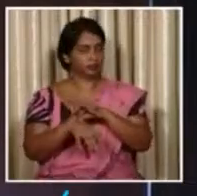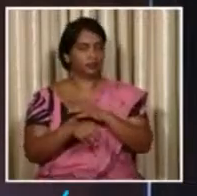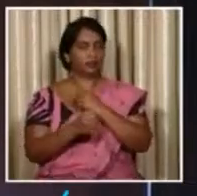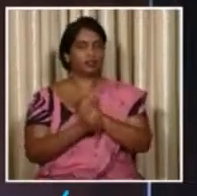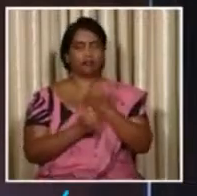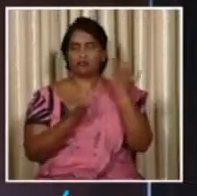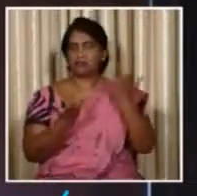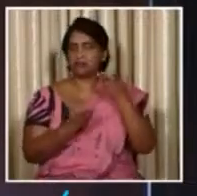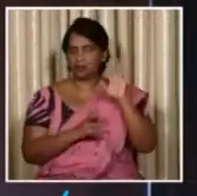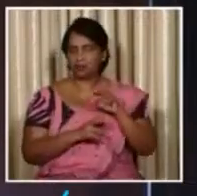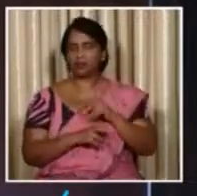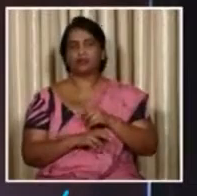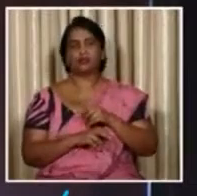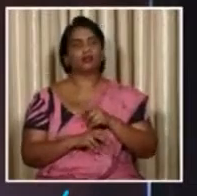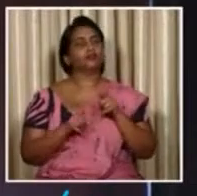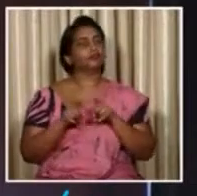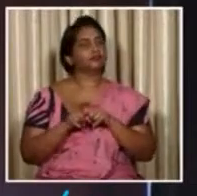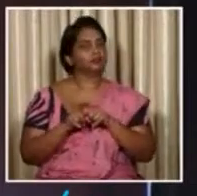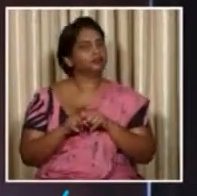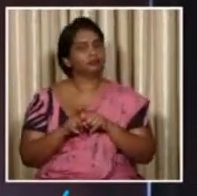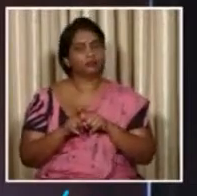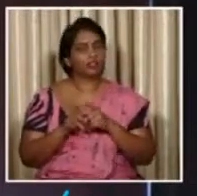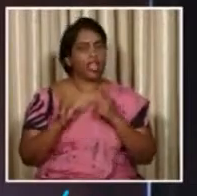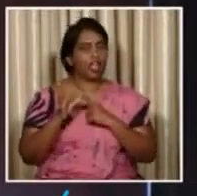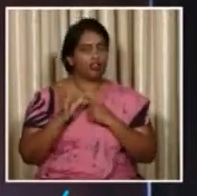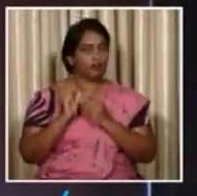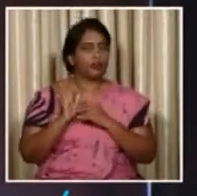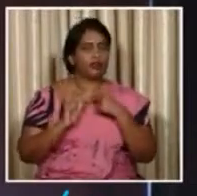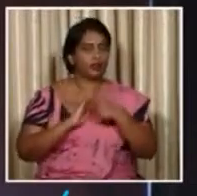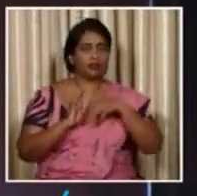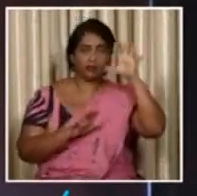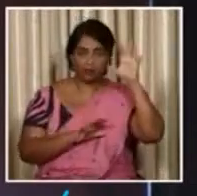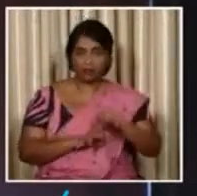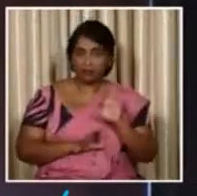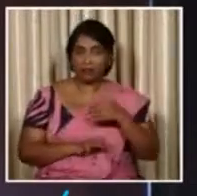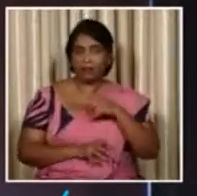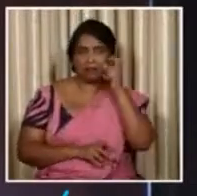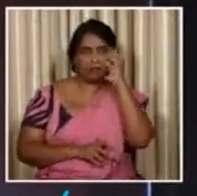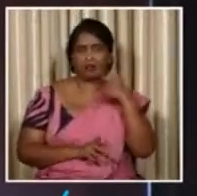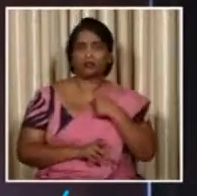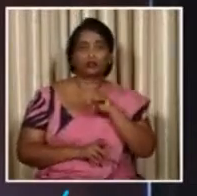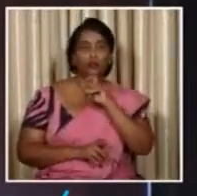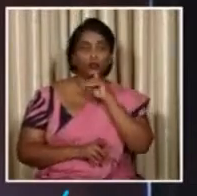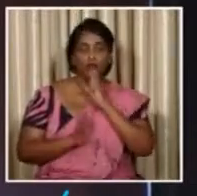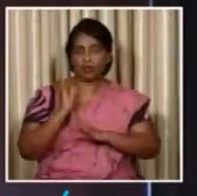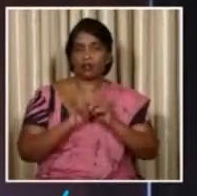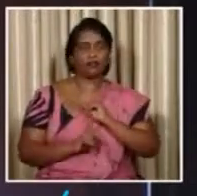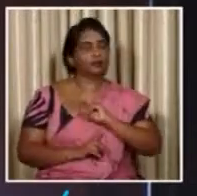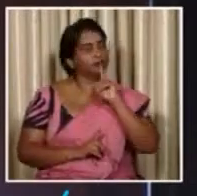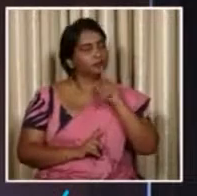of the Code of Procedure Code. We can't wait till Arjun Mahendra comes. It must start off in absentia. Extraditing a suspect is